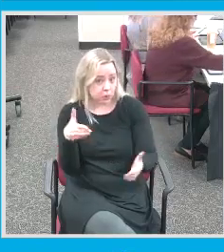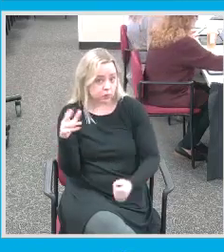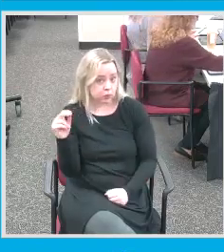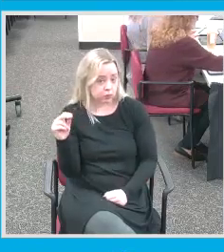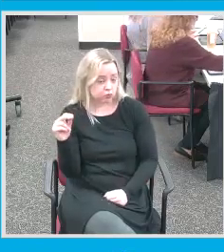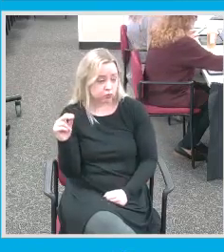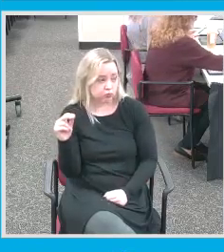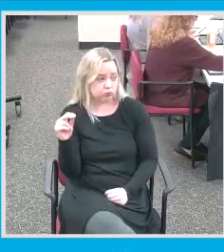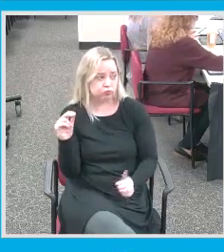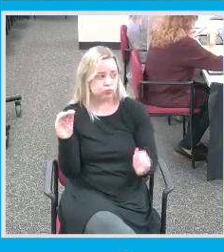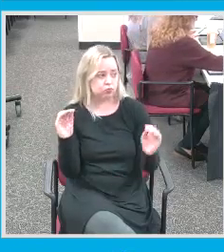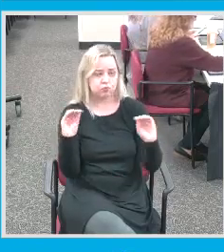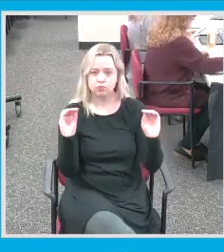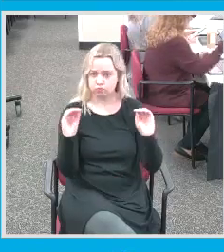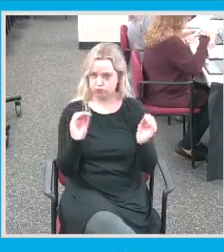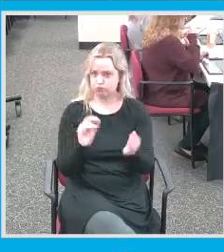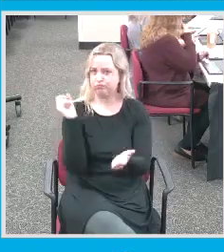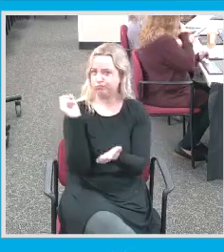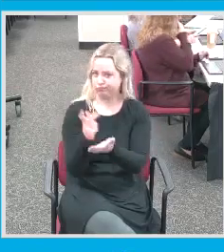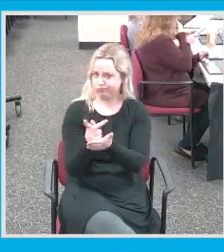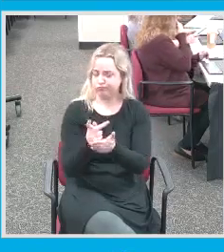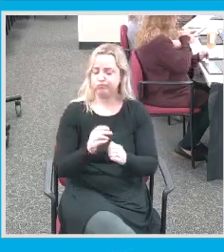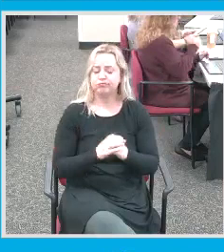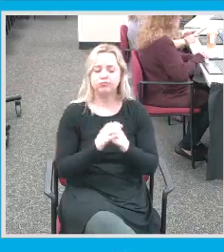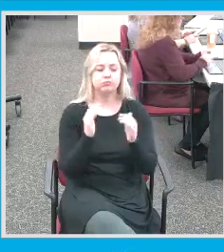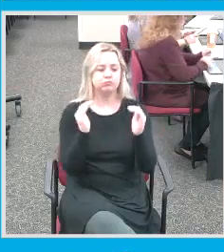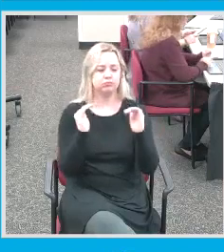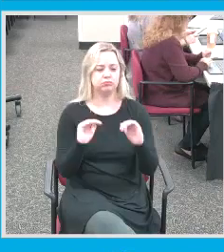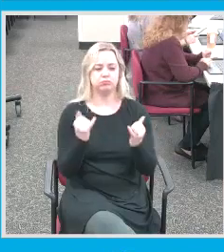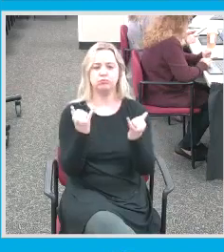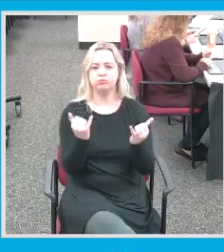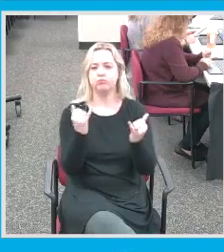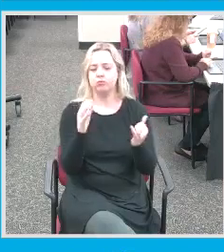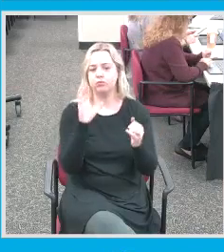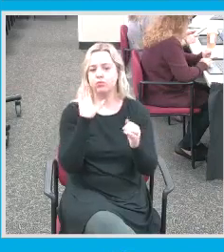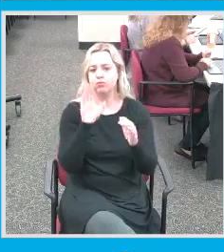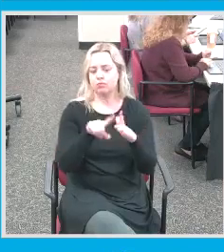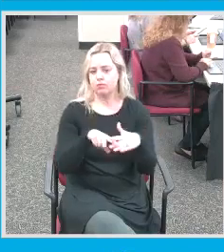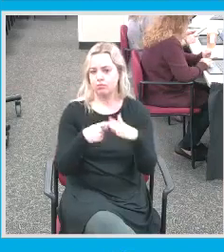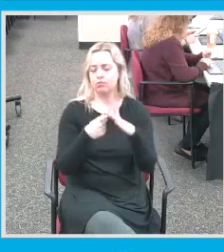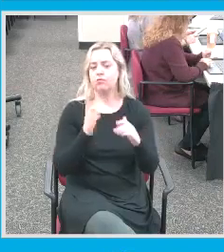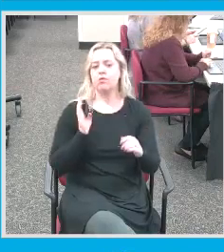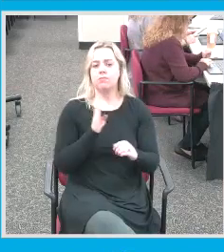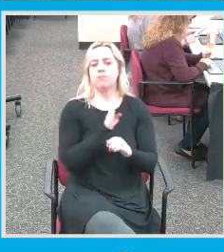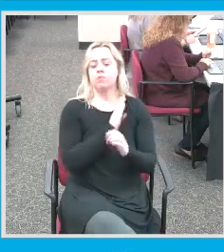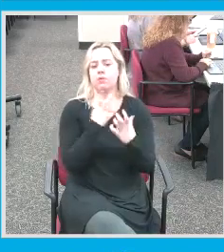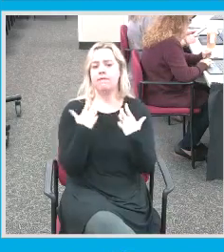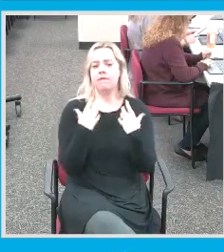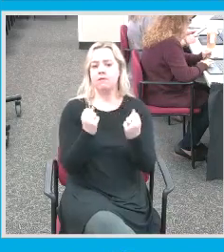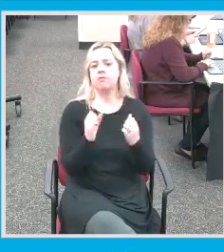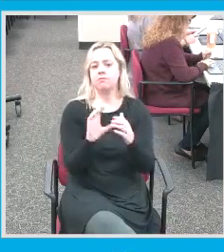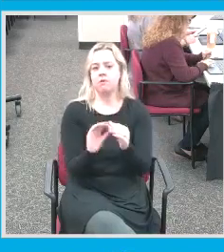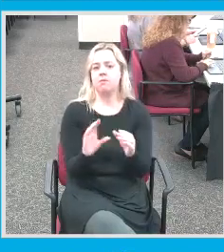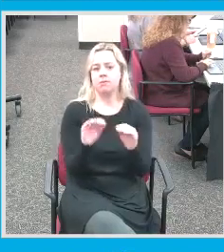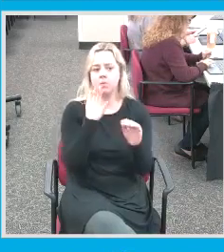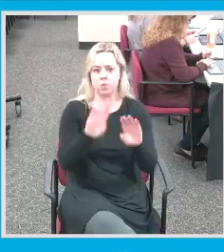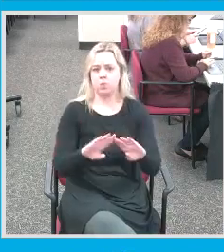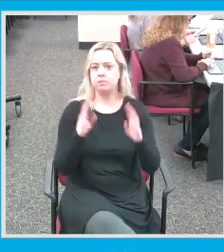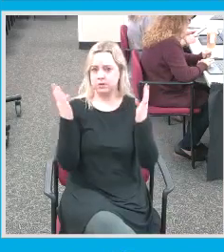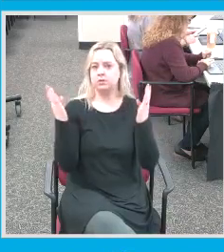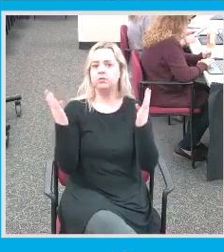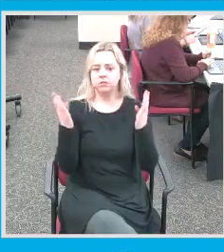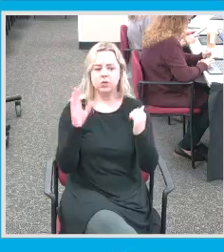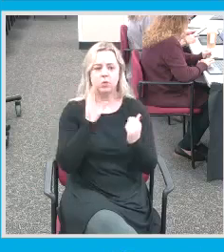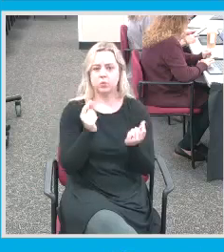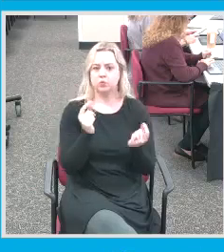that passes. Okay, we're going to move into Board of Health comments. And I'll just kind of go around the